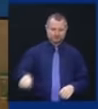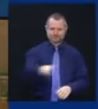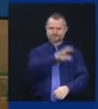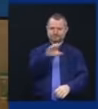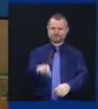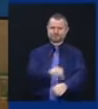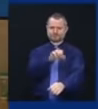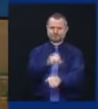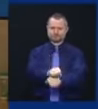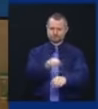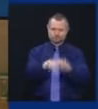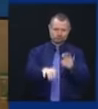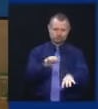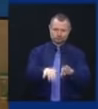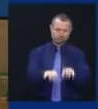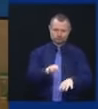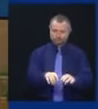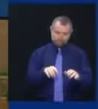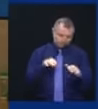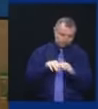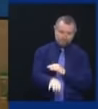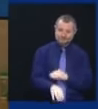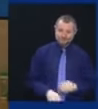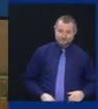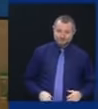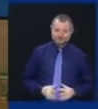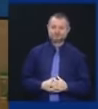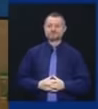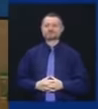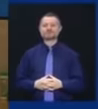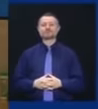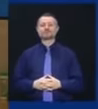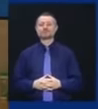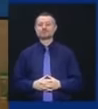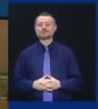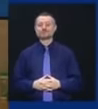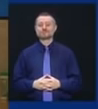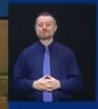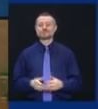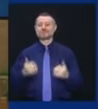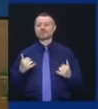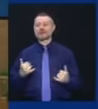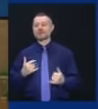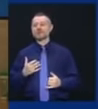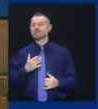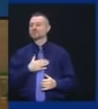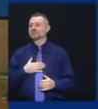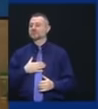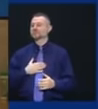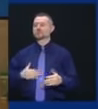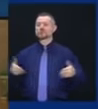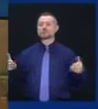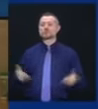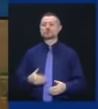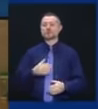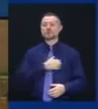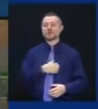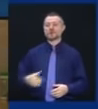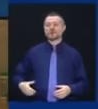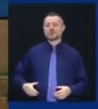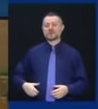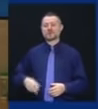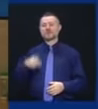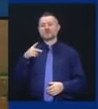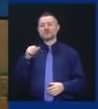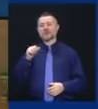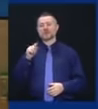make your appointment and get your vaccine. It's now my pleasure to introduce Mayor Sean Patterson Howard of Mount